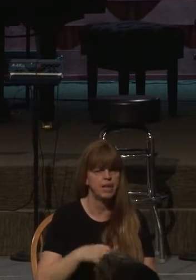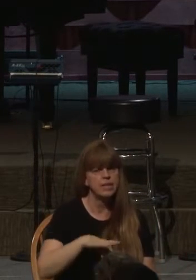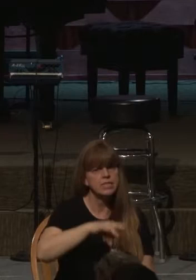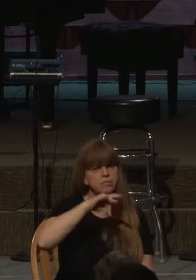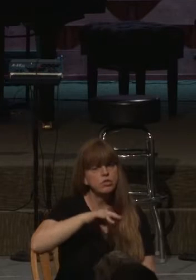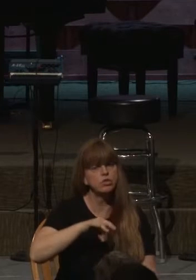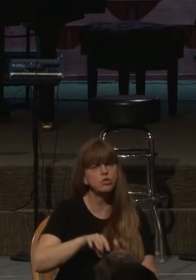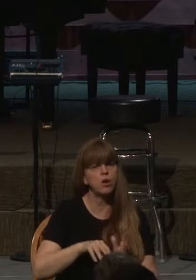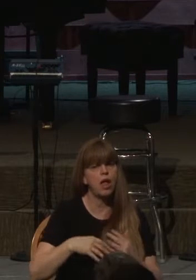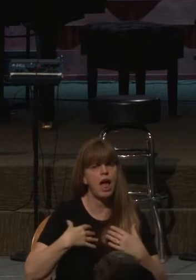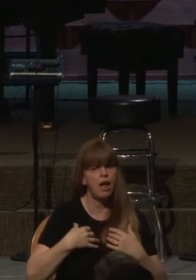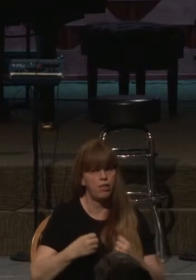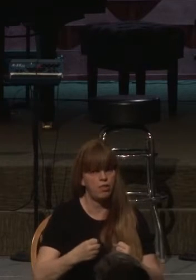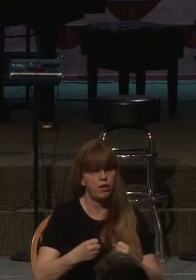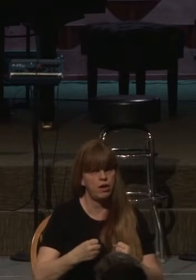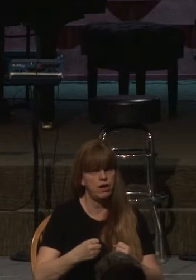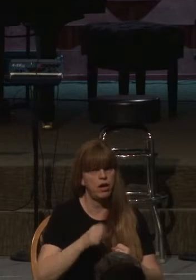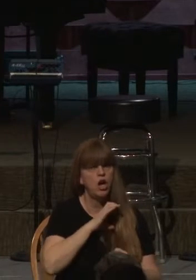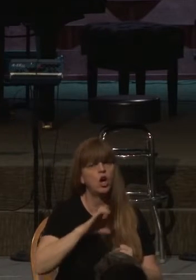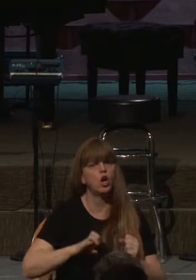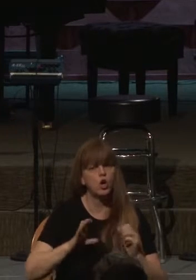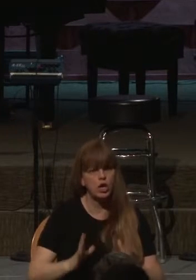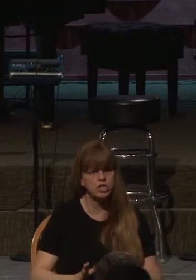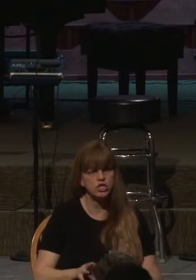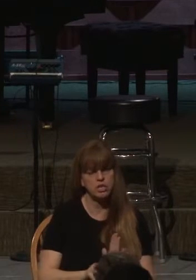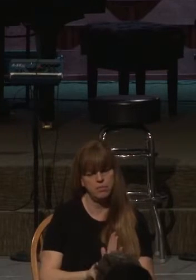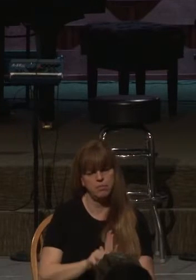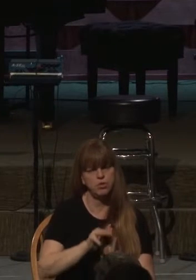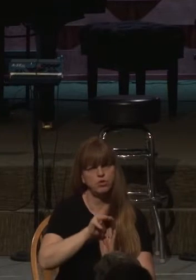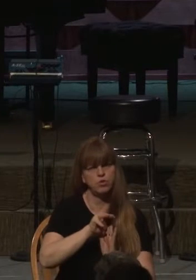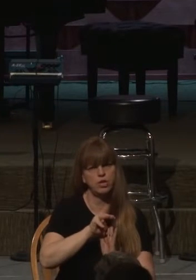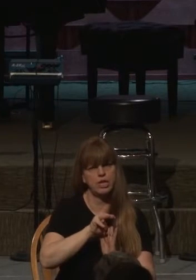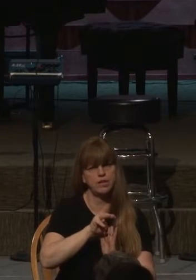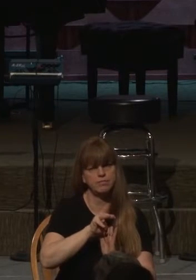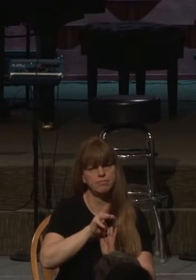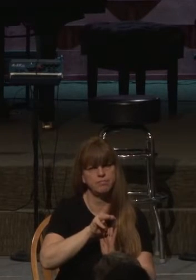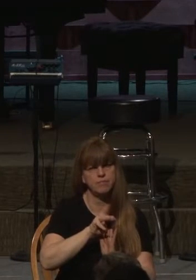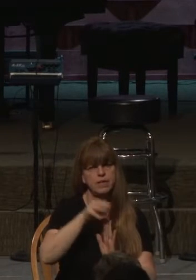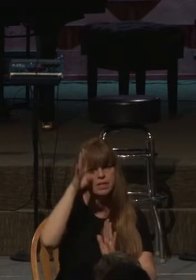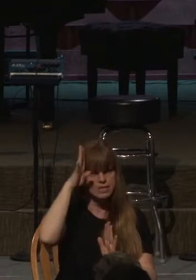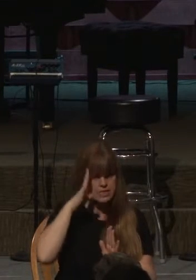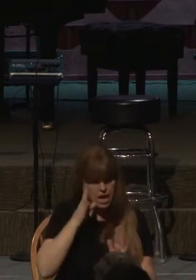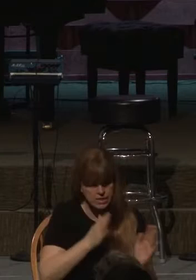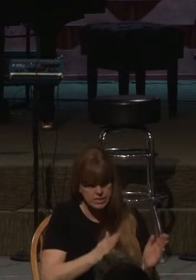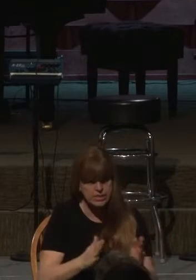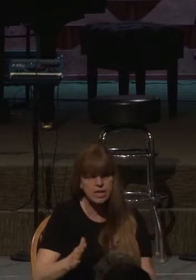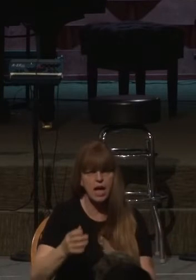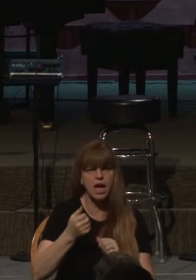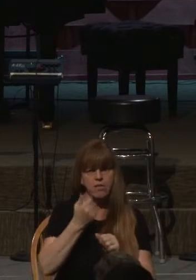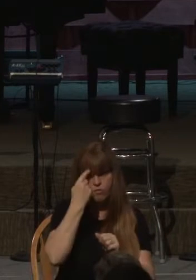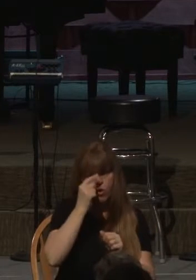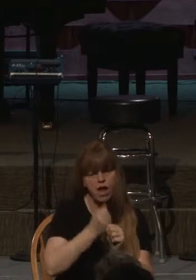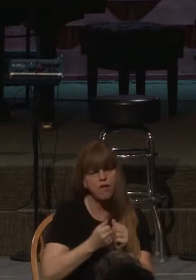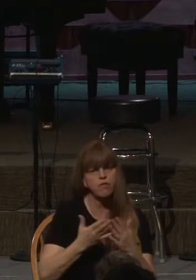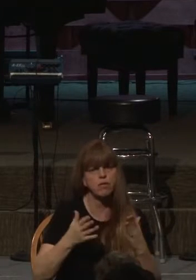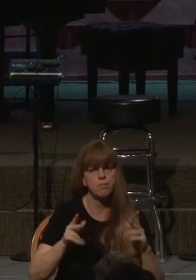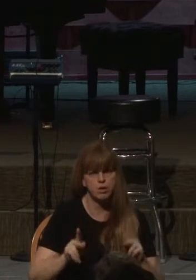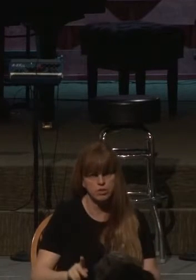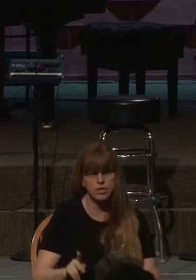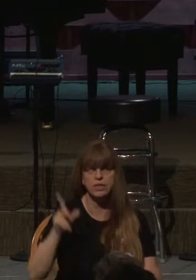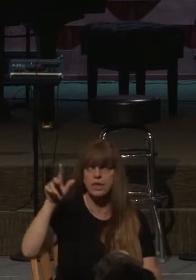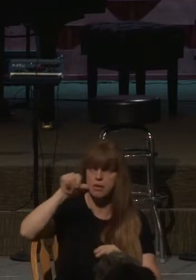Spiritual health, Christian maturity, it is God's design for every person upon whom He pours